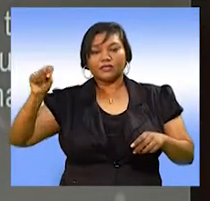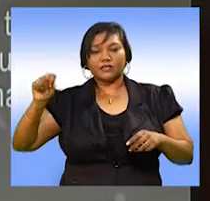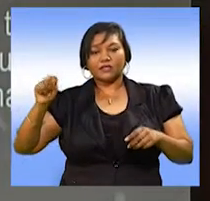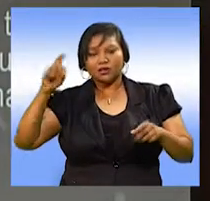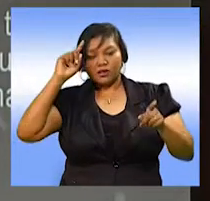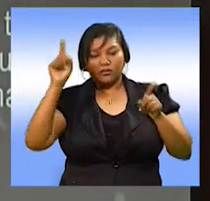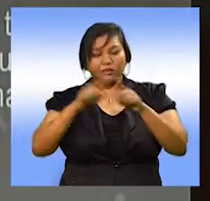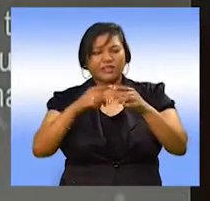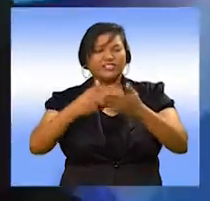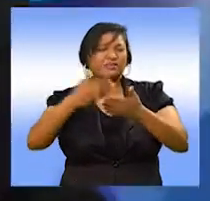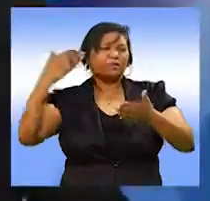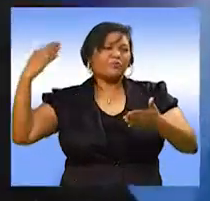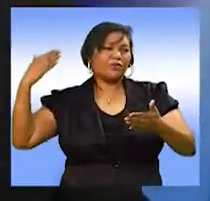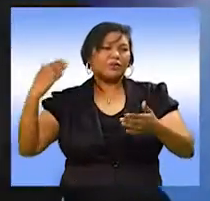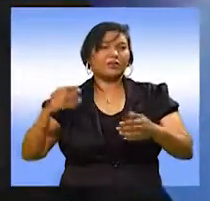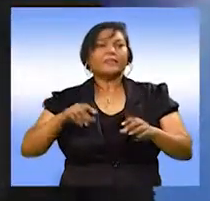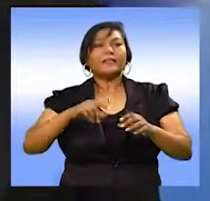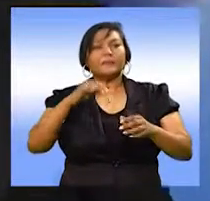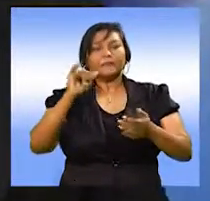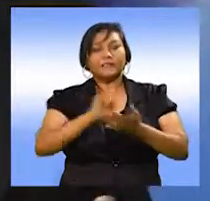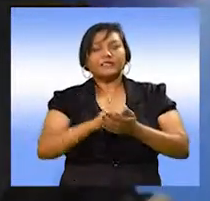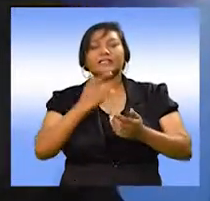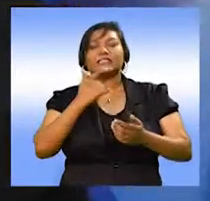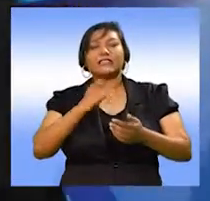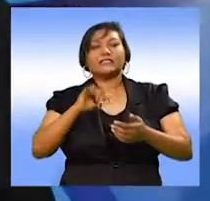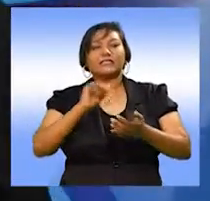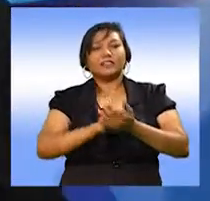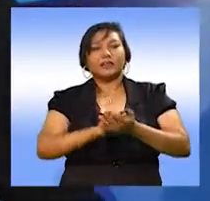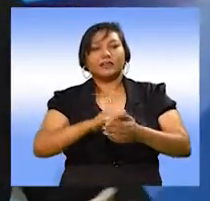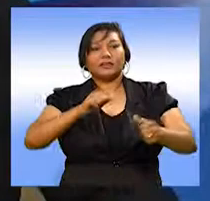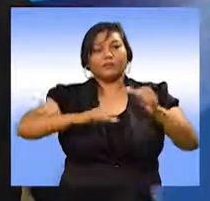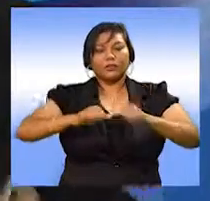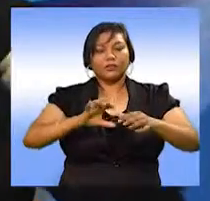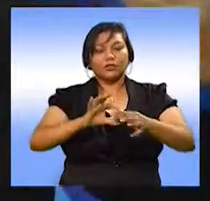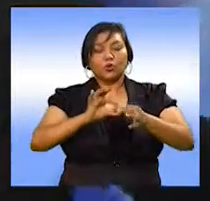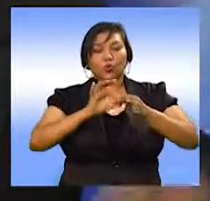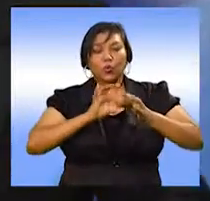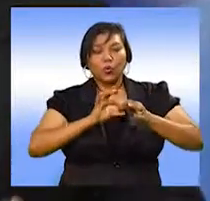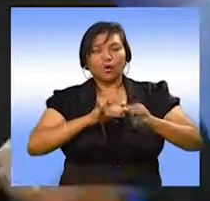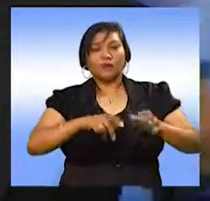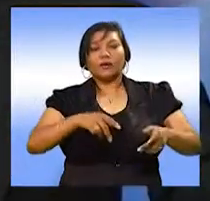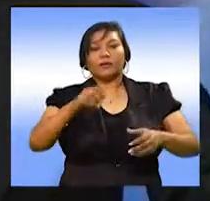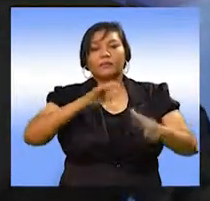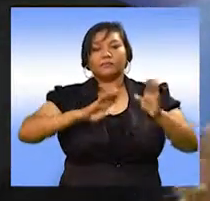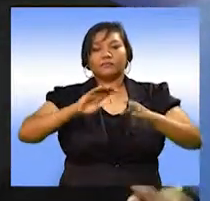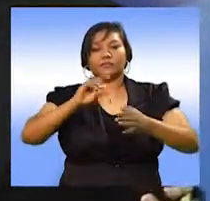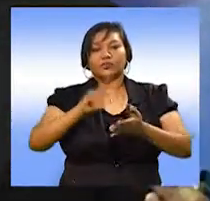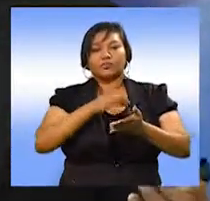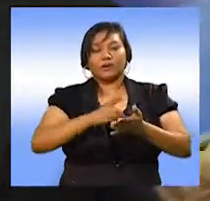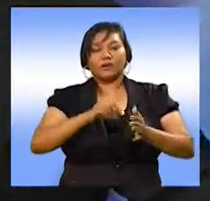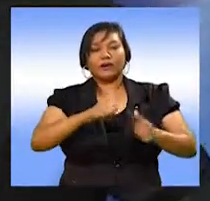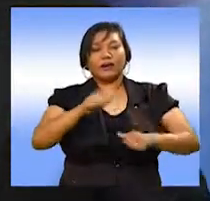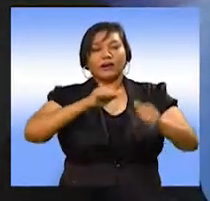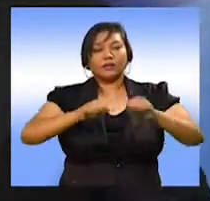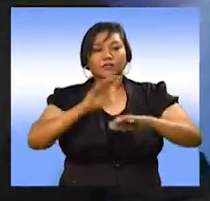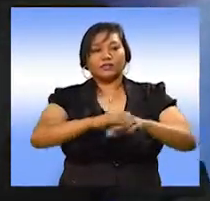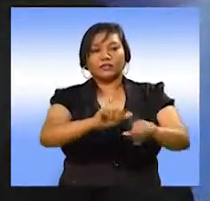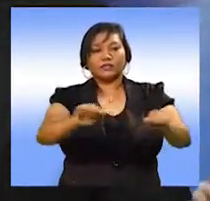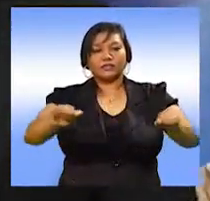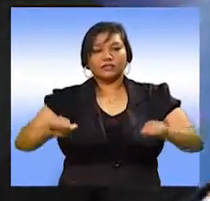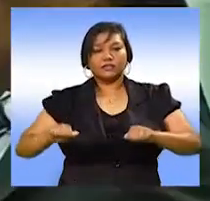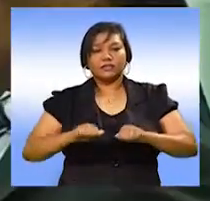that. WIPO's Performances on Phonograms Treaty, and brought performers into this realm of the economic